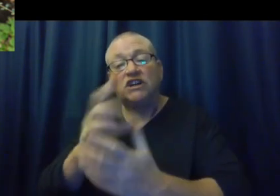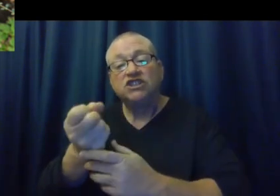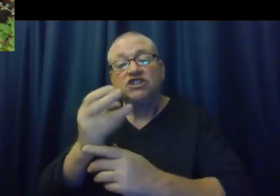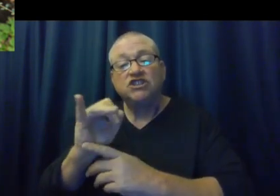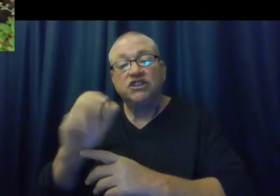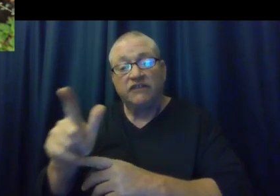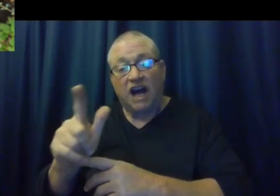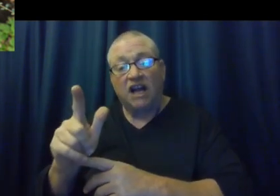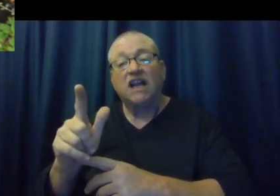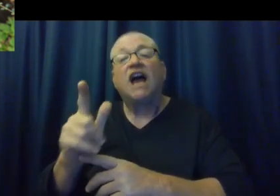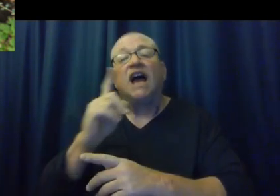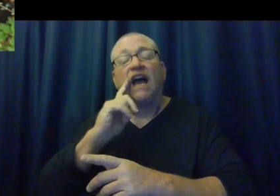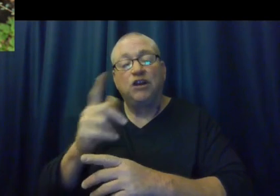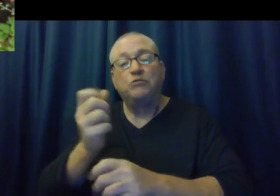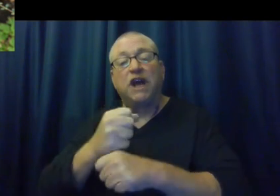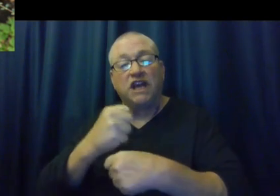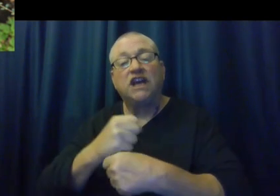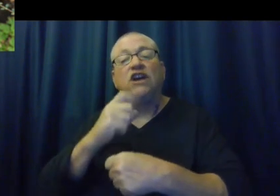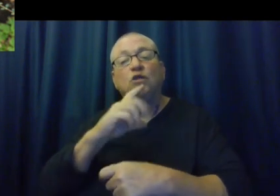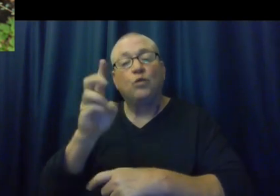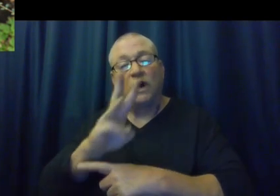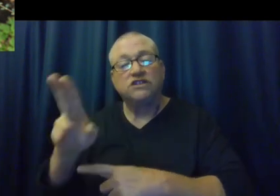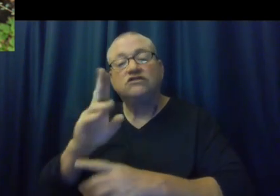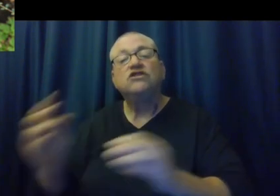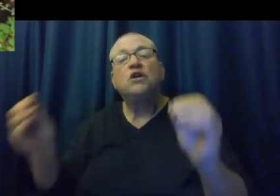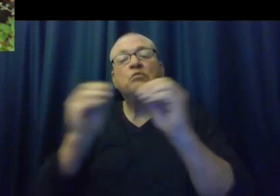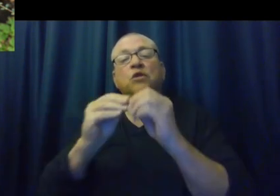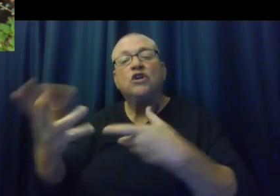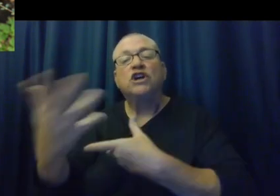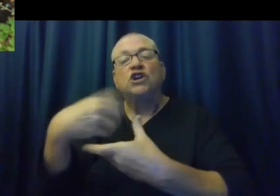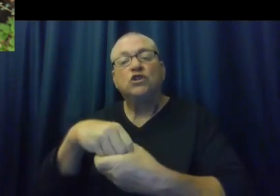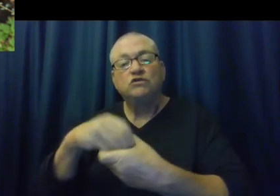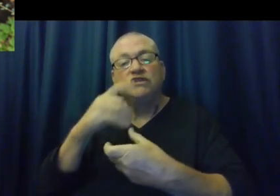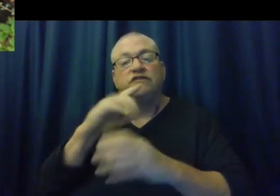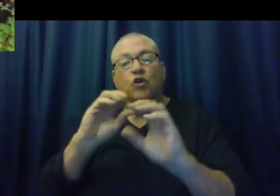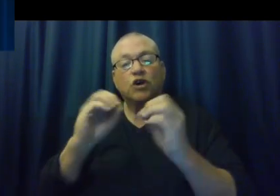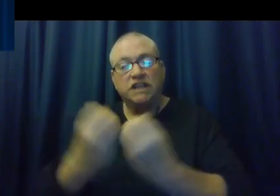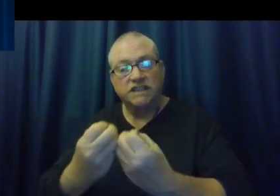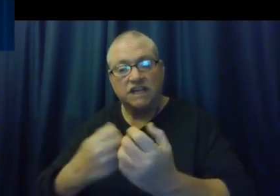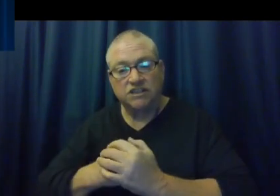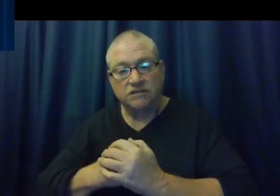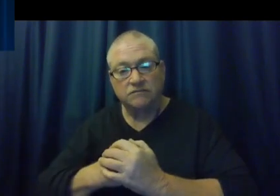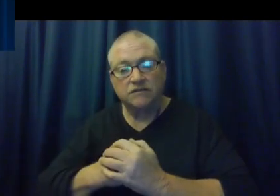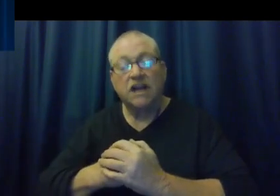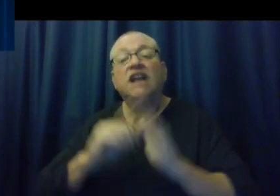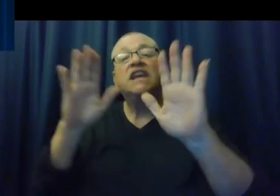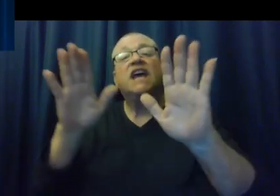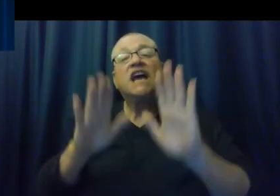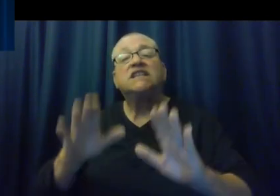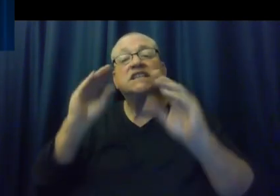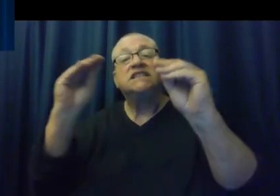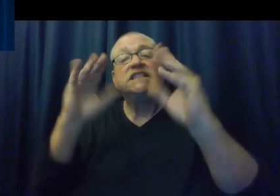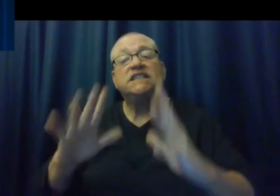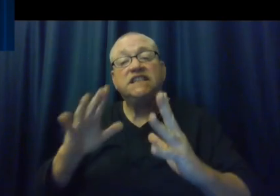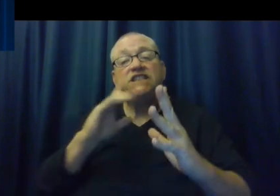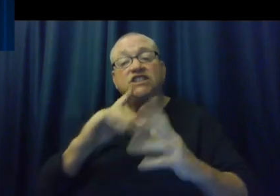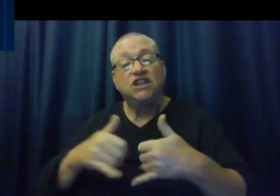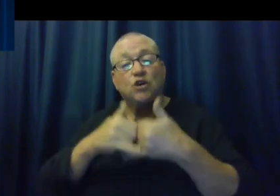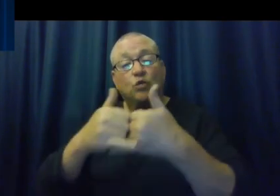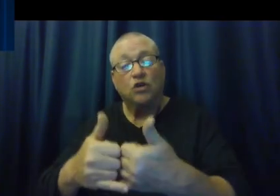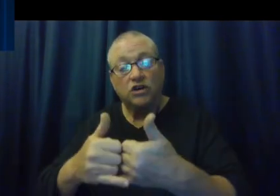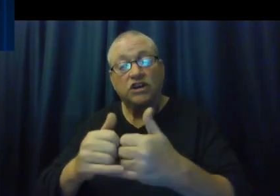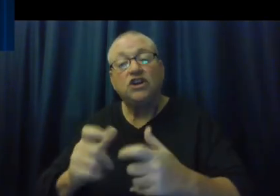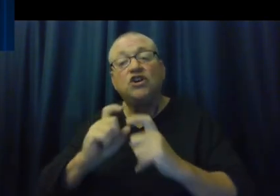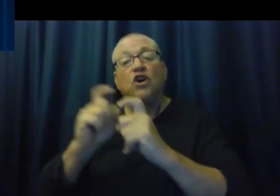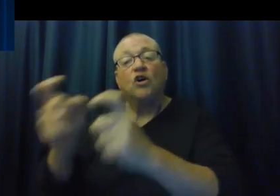and collaboration in making Western a more inclusive organization. The Excellence in Teaching Award goes to a